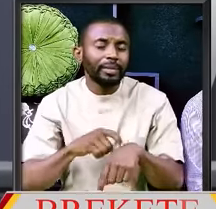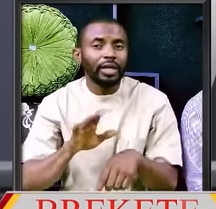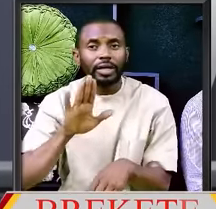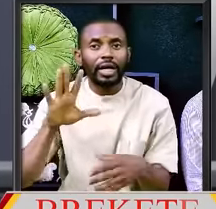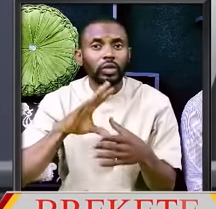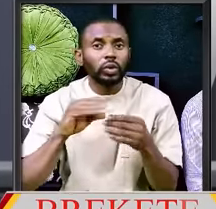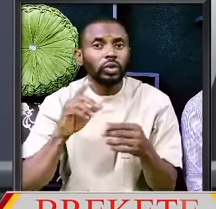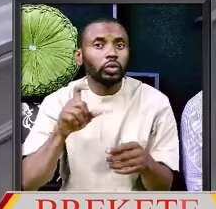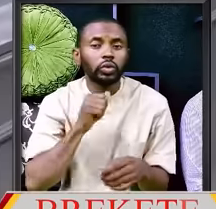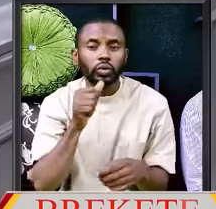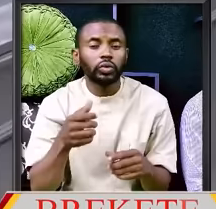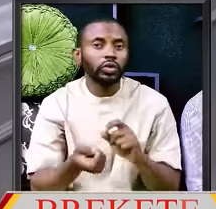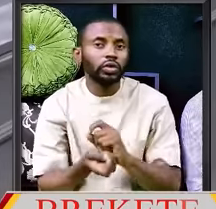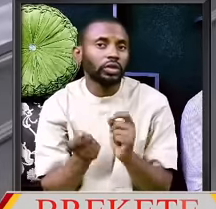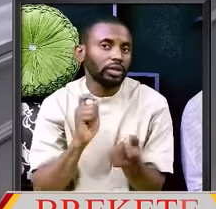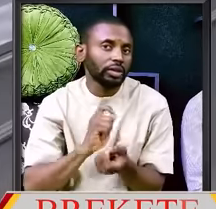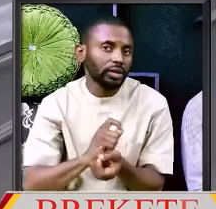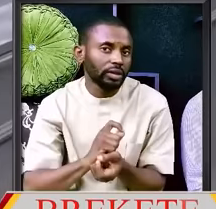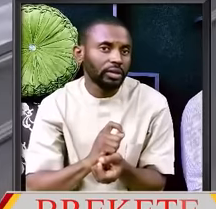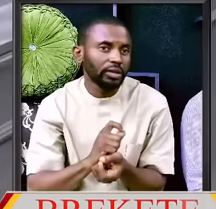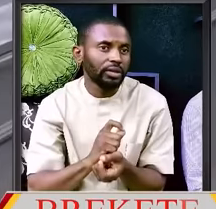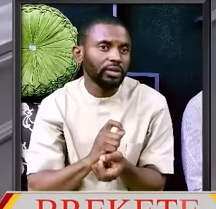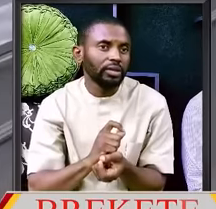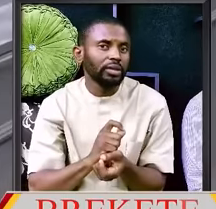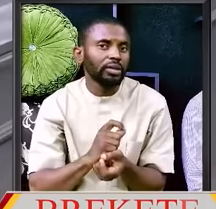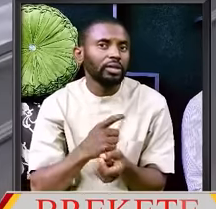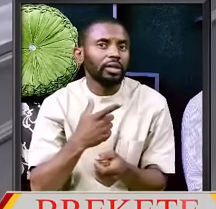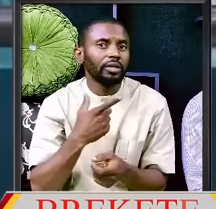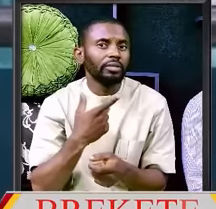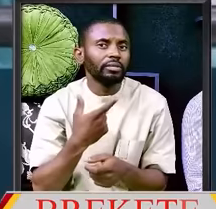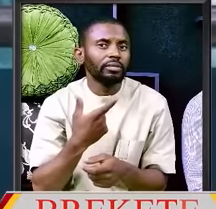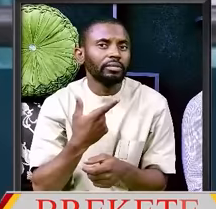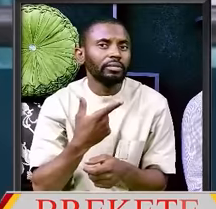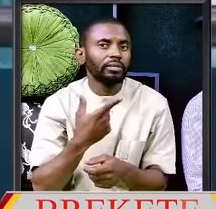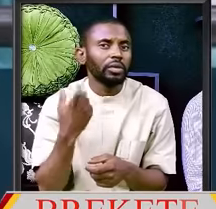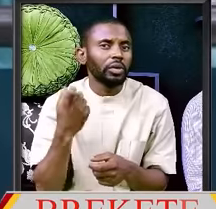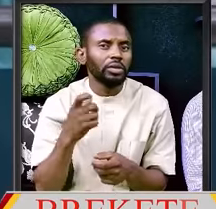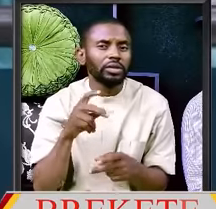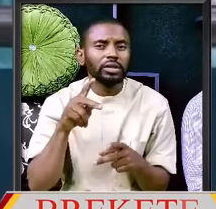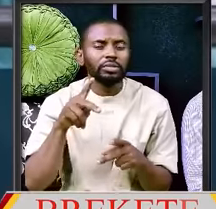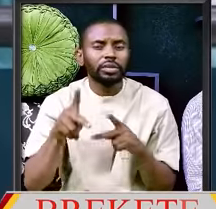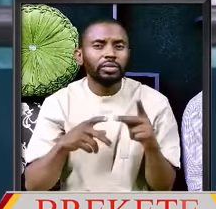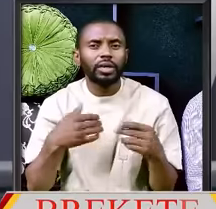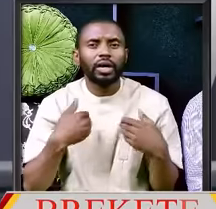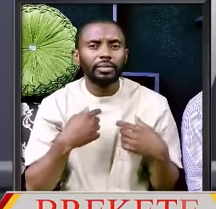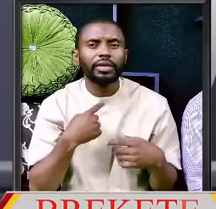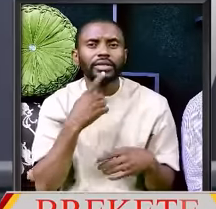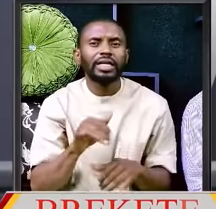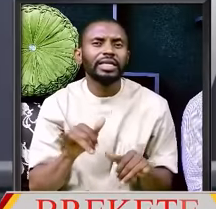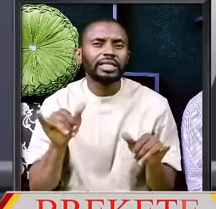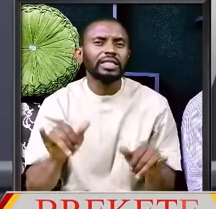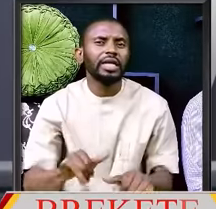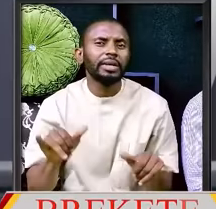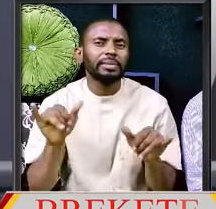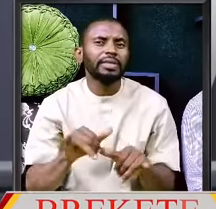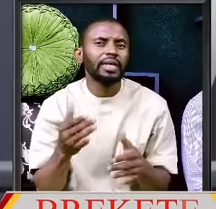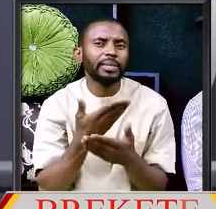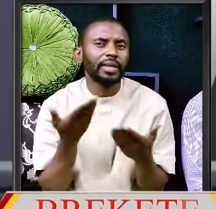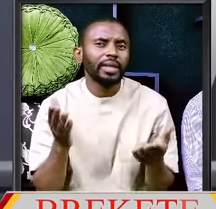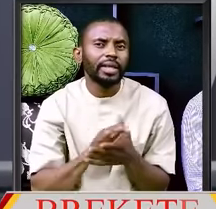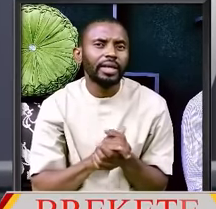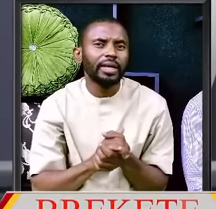change. Because Baba Mohbad Torino change for day one. This one has been saying the same thing. The Torino